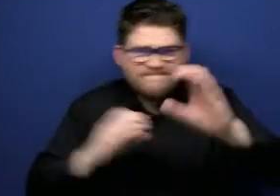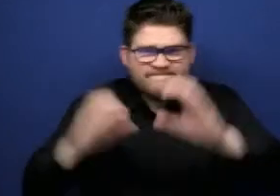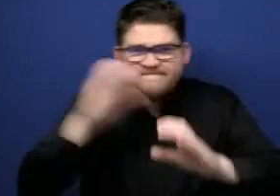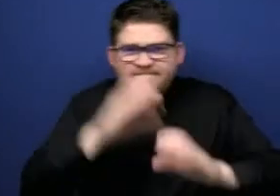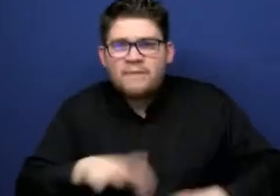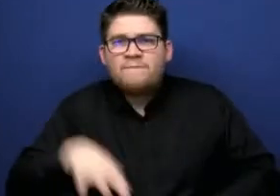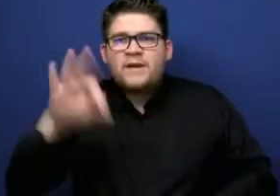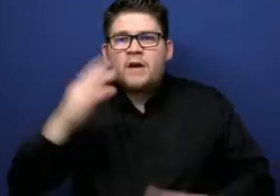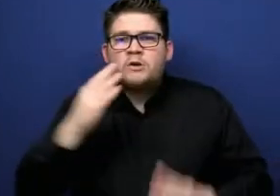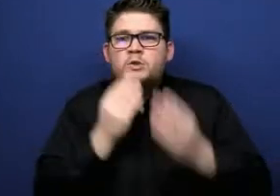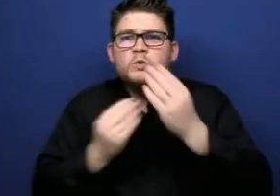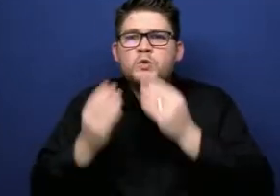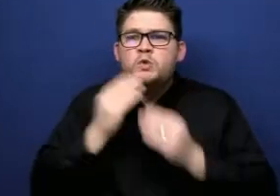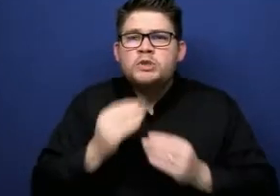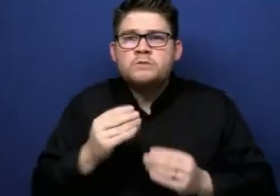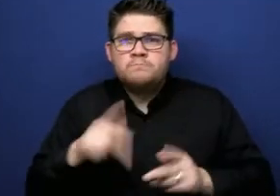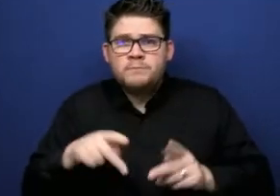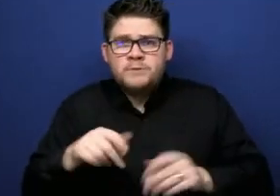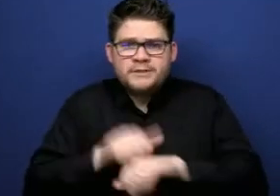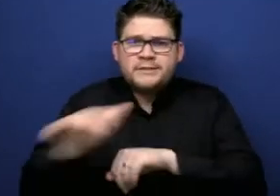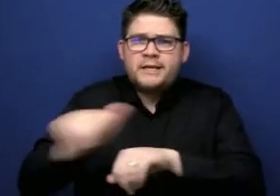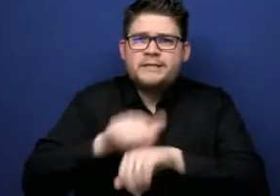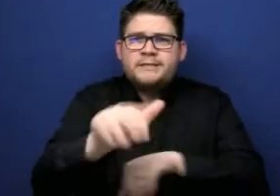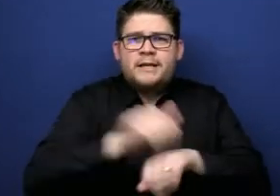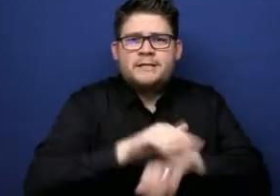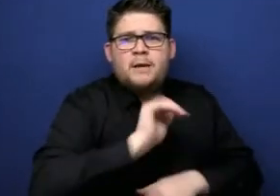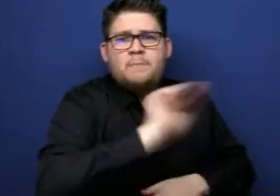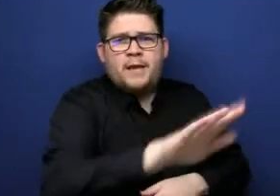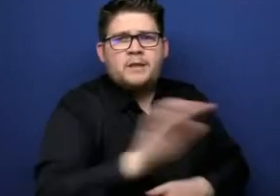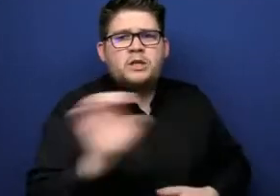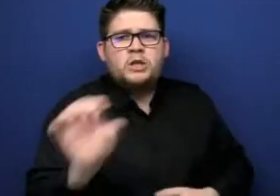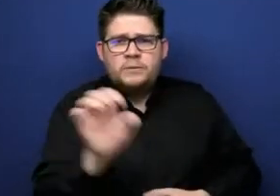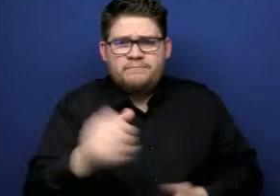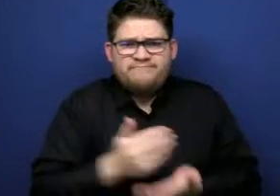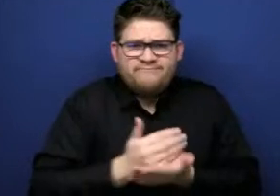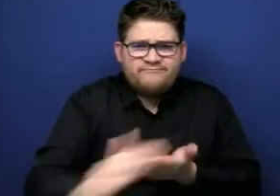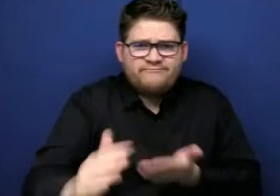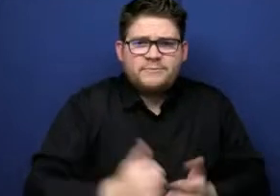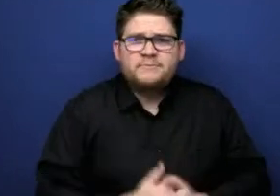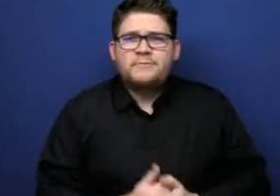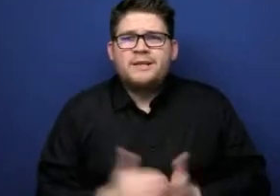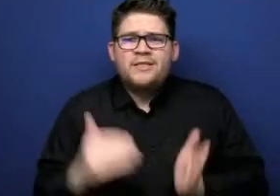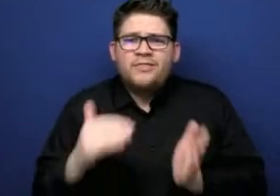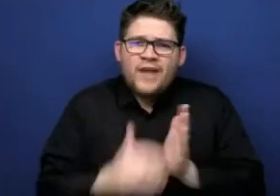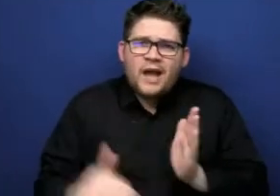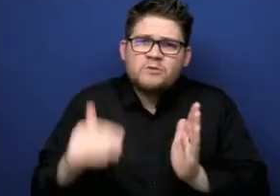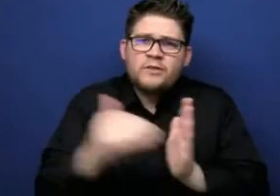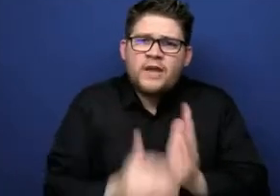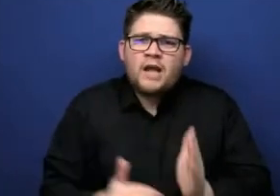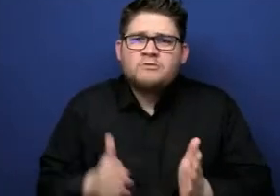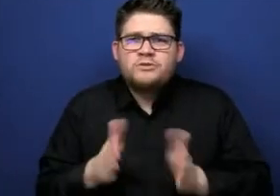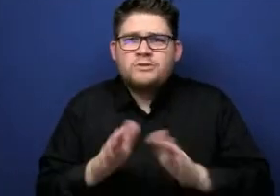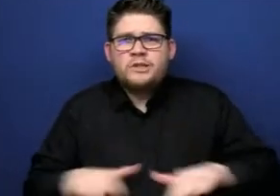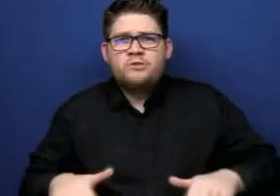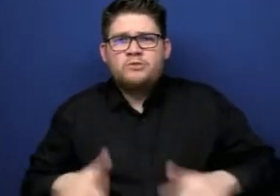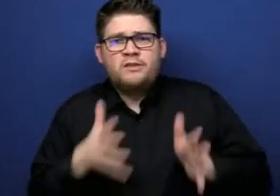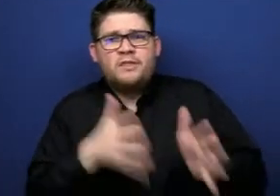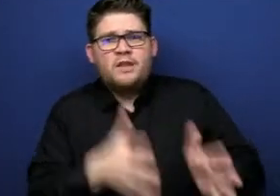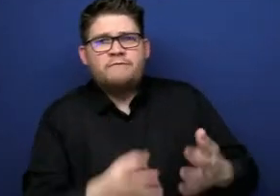Thousands of children were left behind in internment camps. Canada was urged to accept several